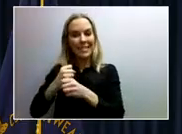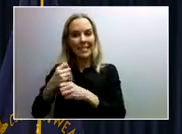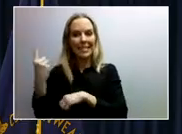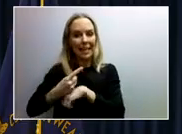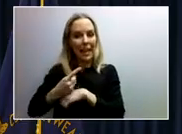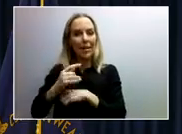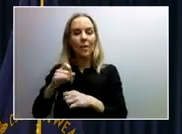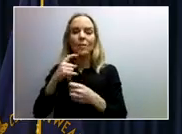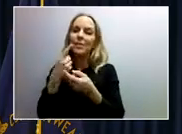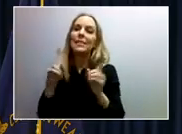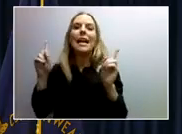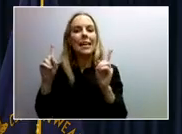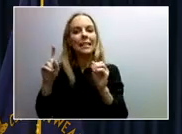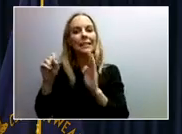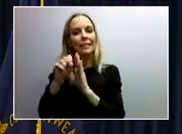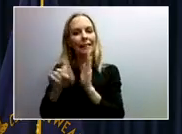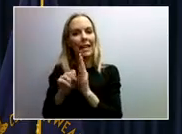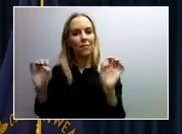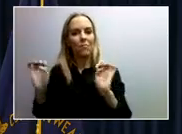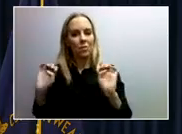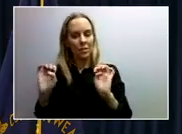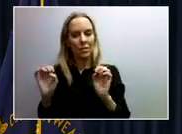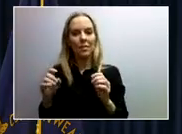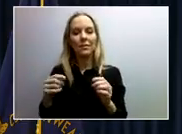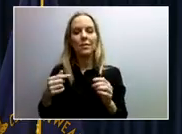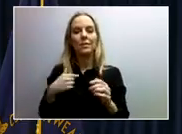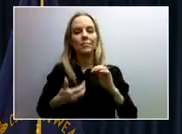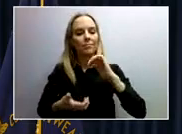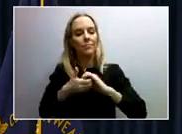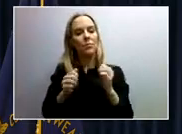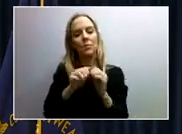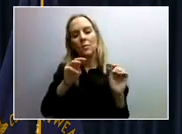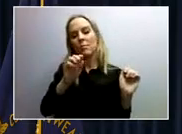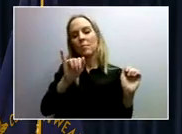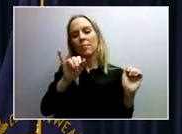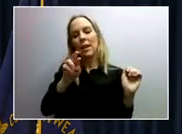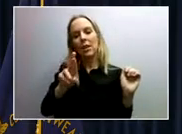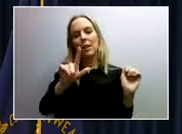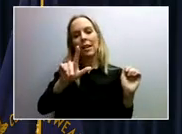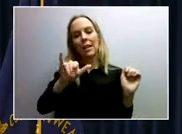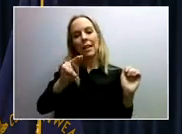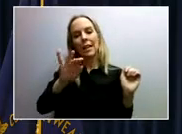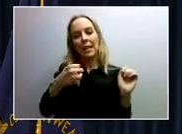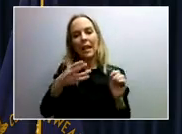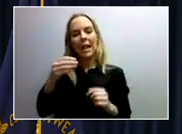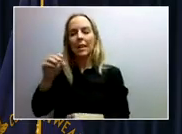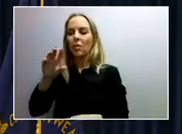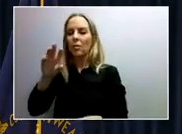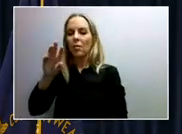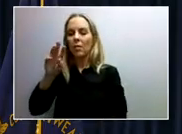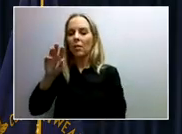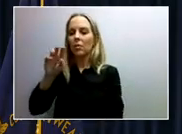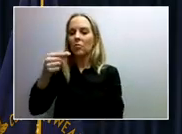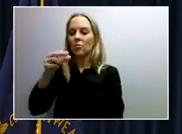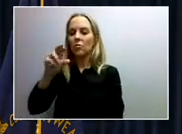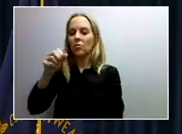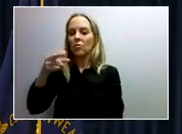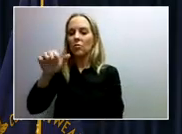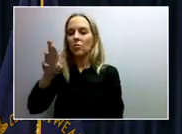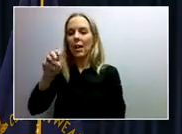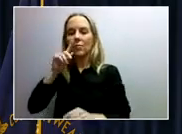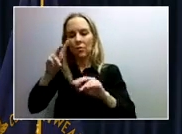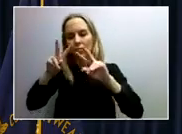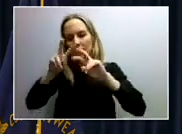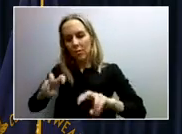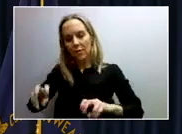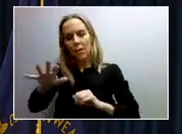emergency. So on Monday, I joined Mayor Wendell Lynch and Emergency Management Director Randy Graham to survey damage in Christian County, which was hit by